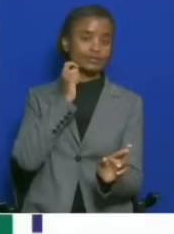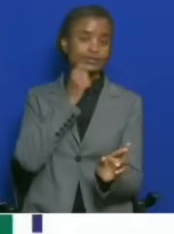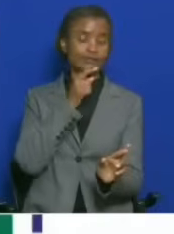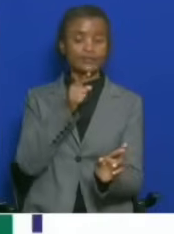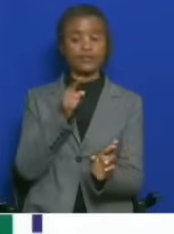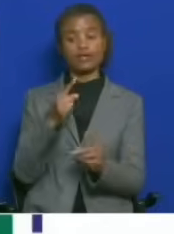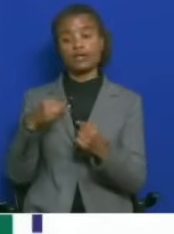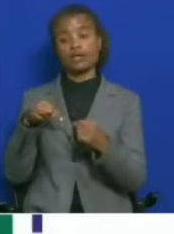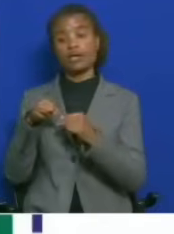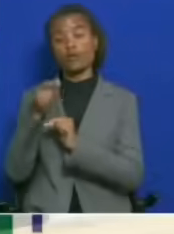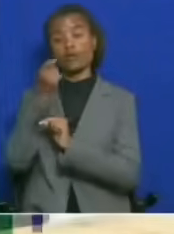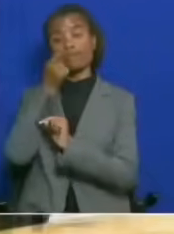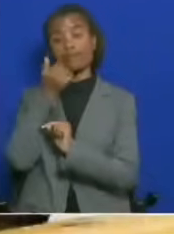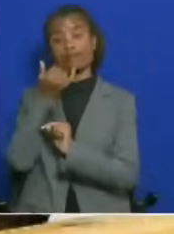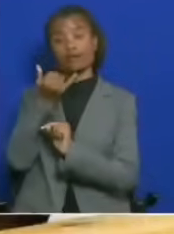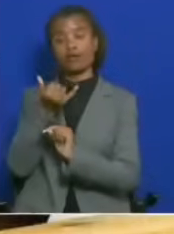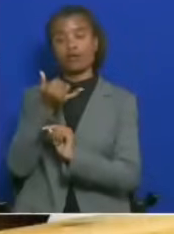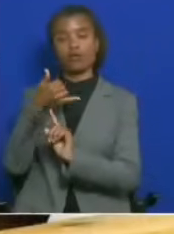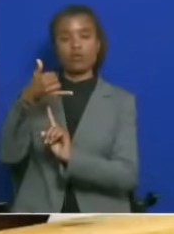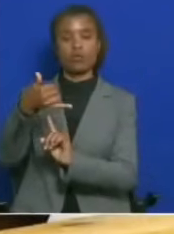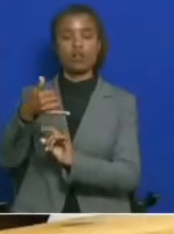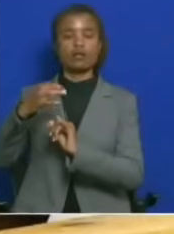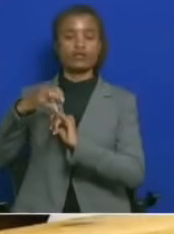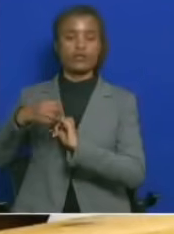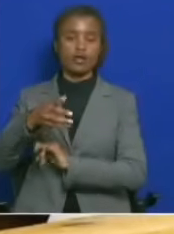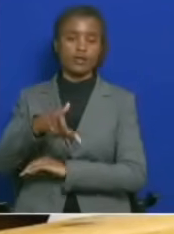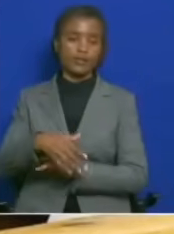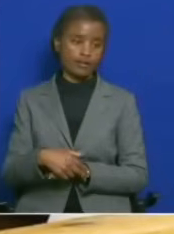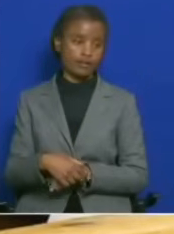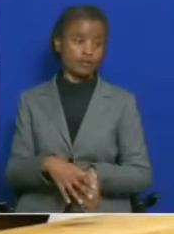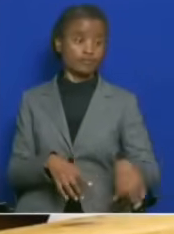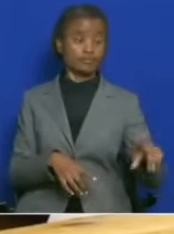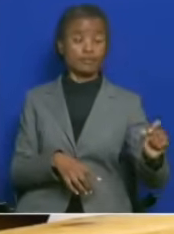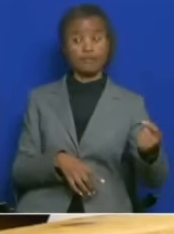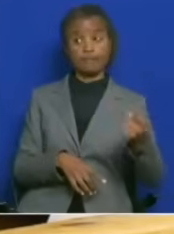That's reply from Mr. Valley is thank you.